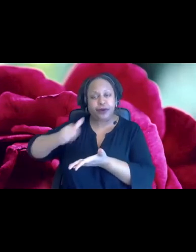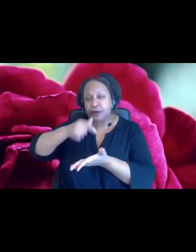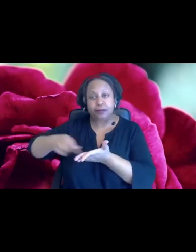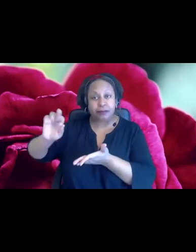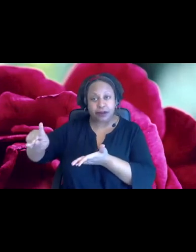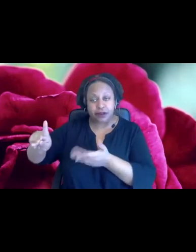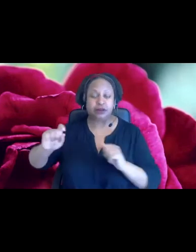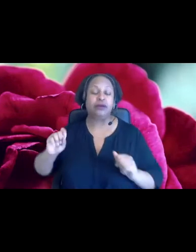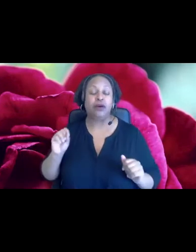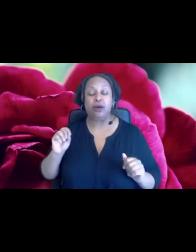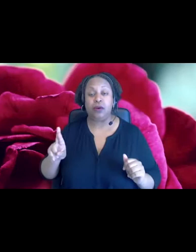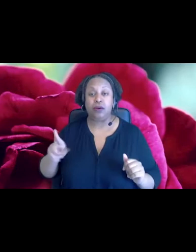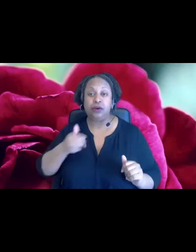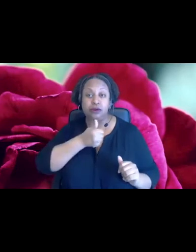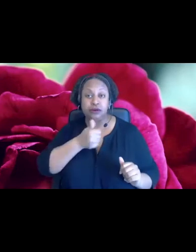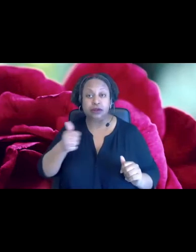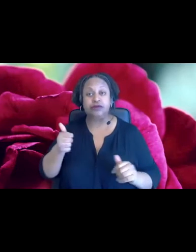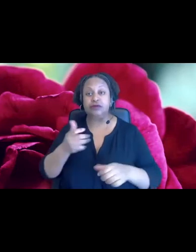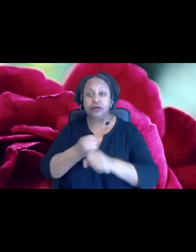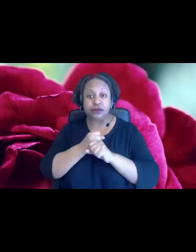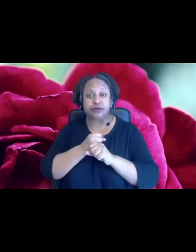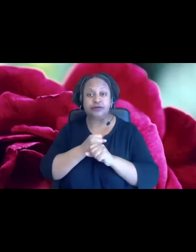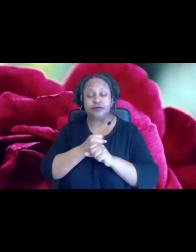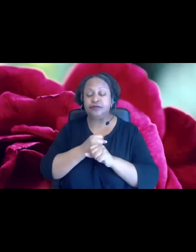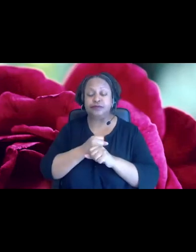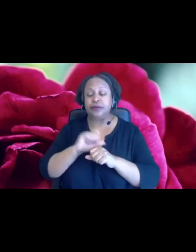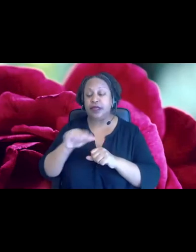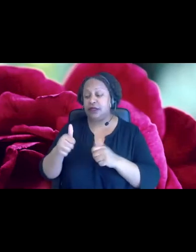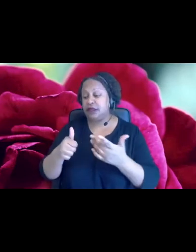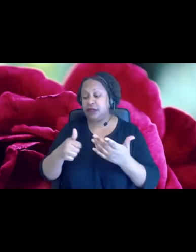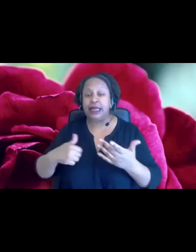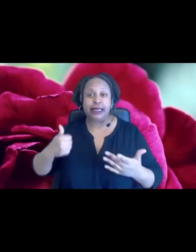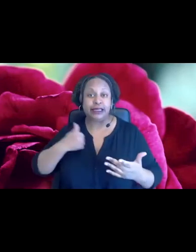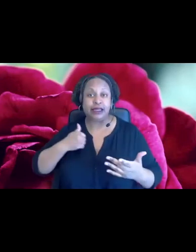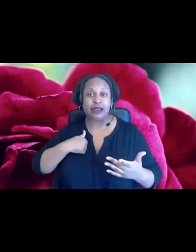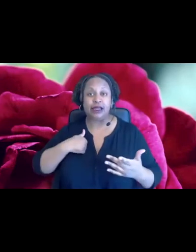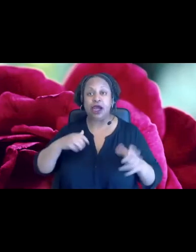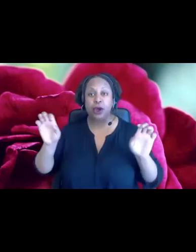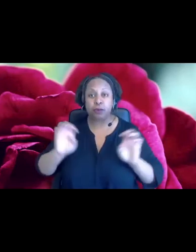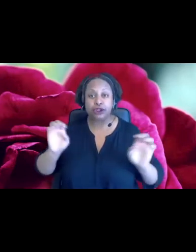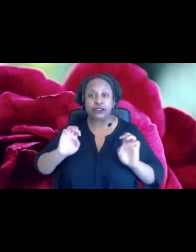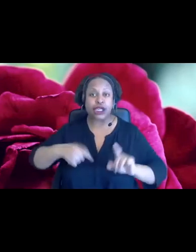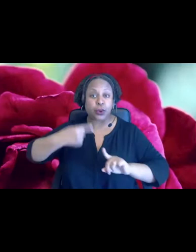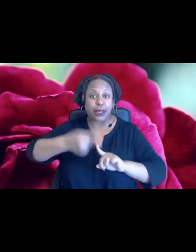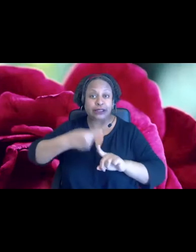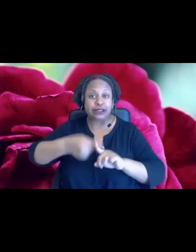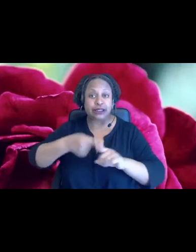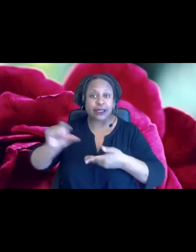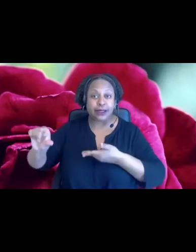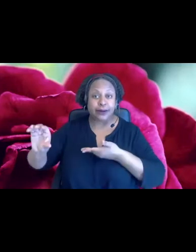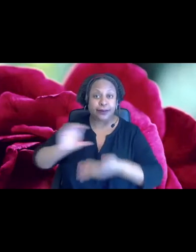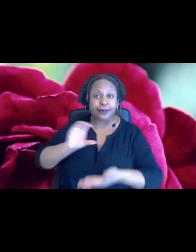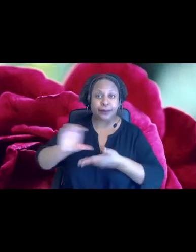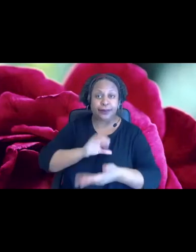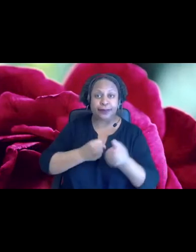or if you received anything under the Canada Emergency Rent Subsidy program. So